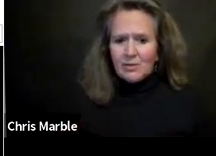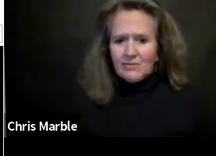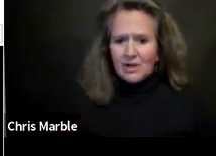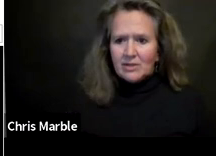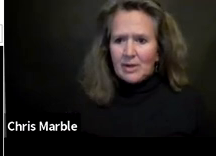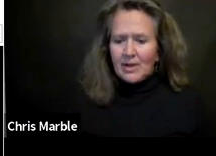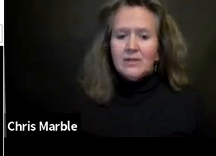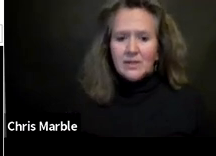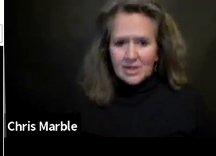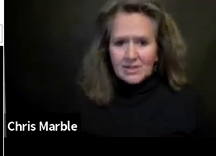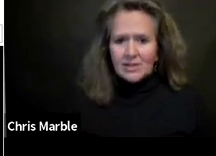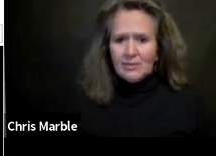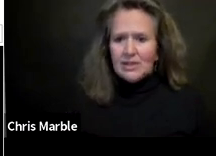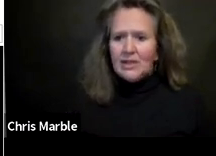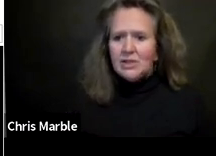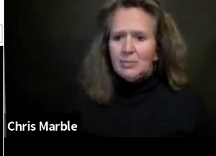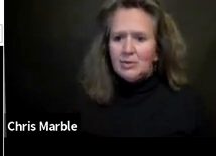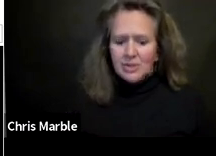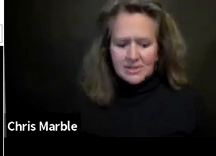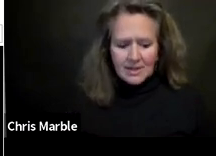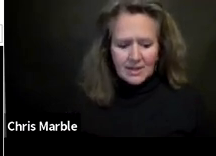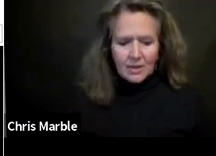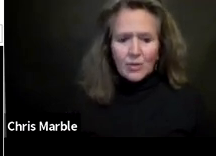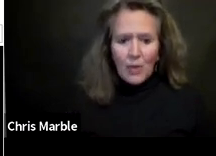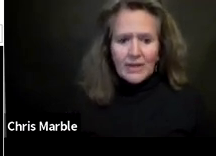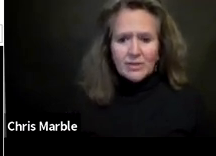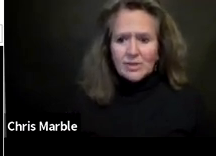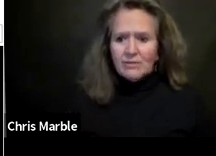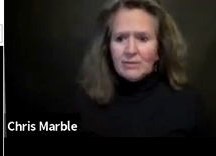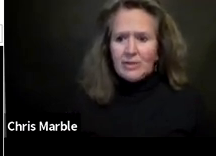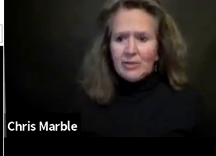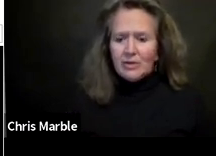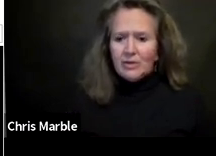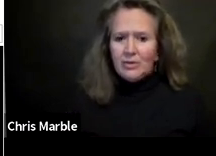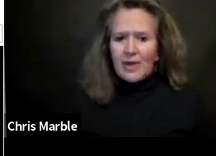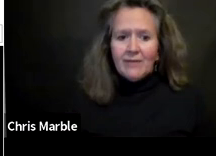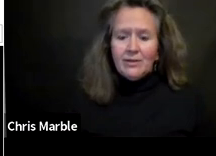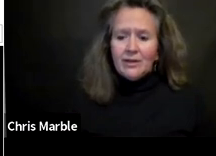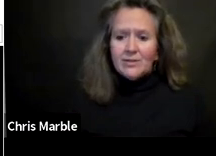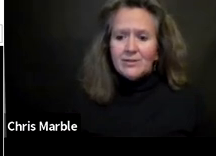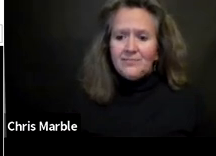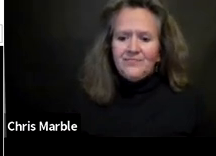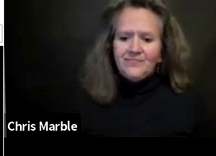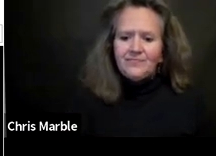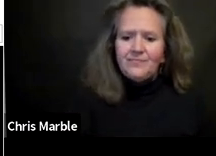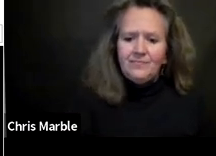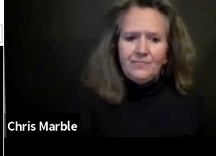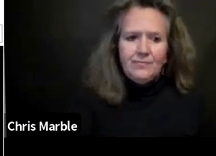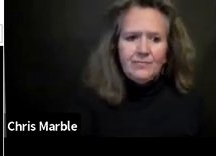technology that we've talked about and adjusting communication approaches when you're serving people who have a hearing loss.